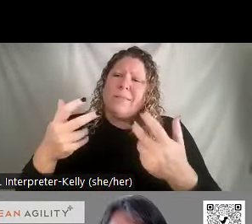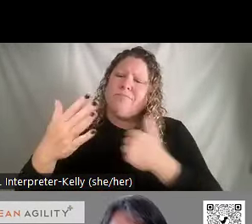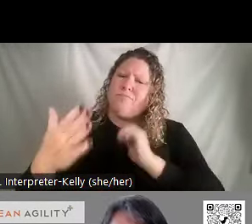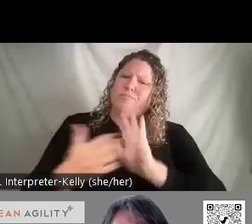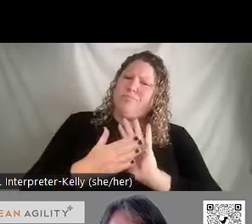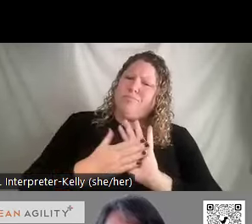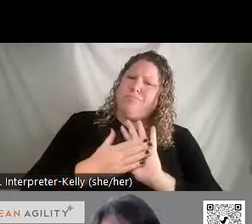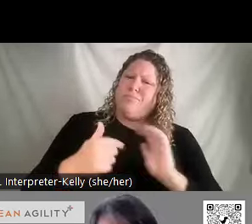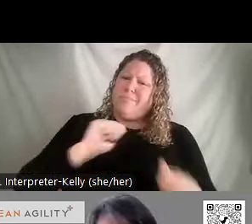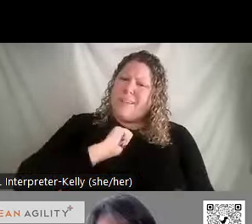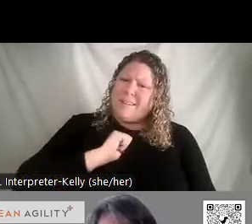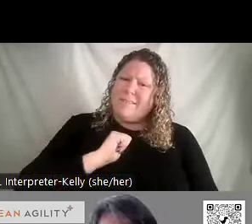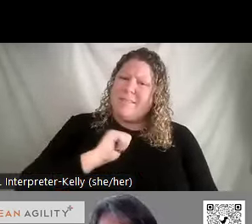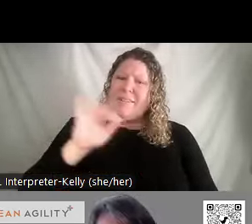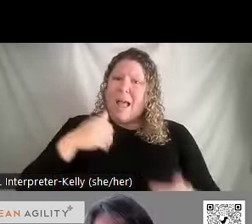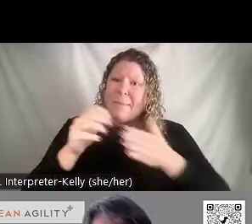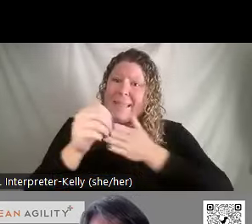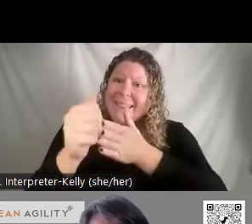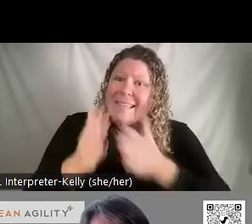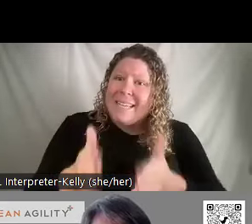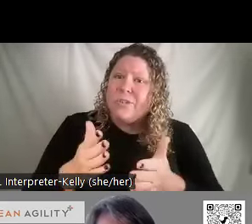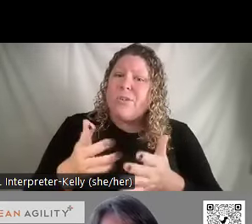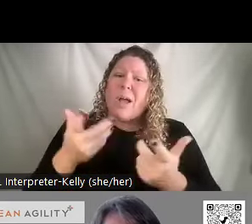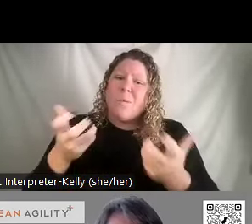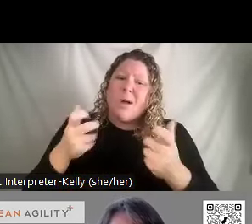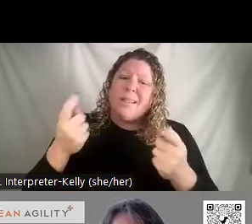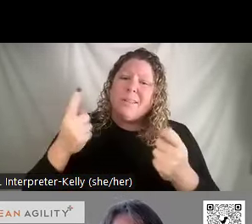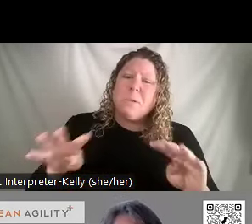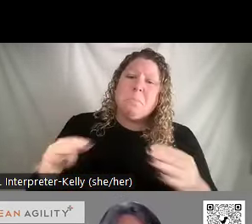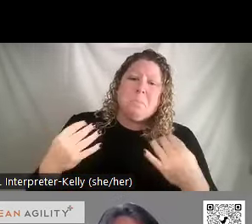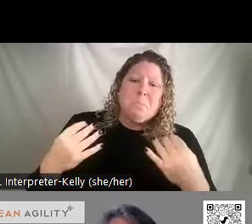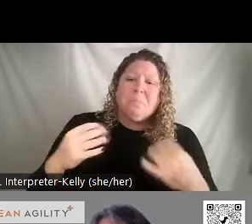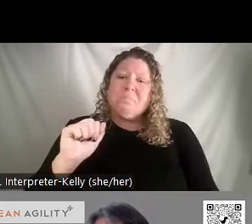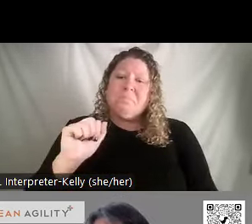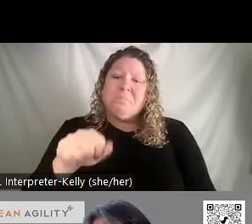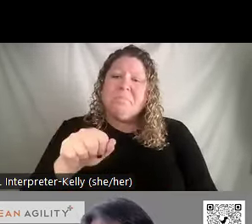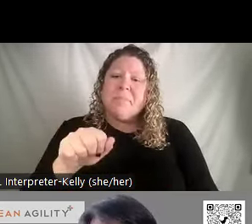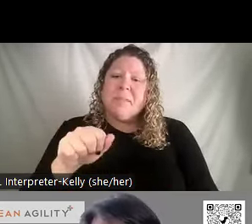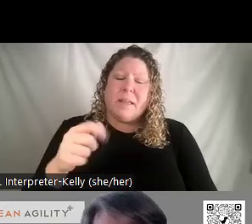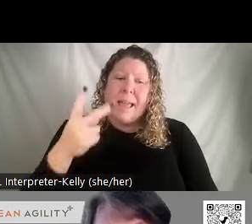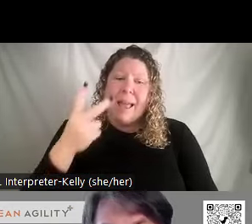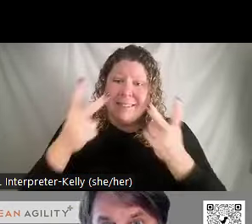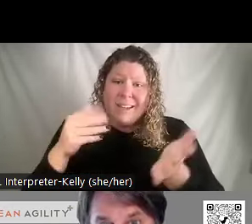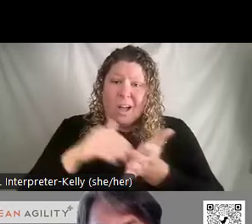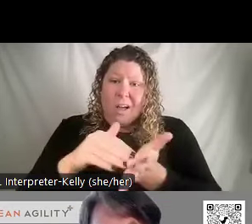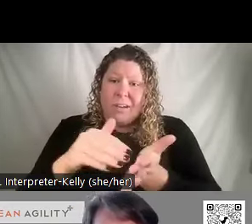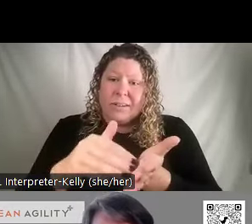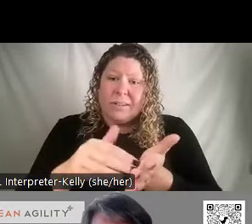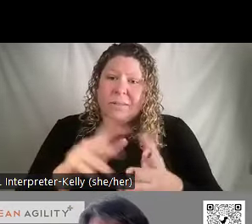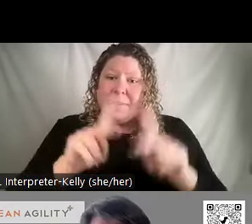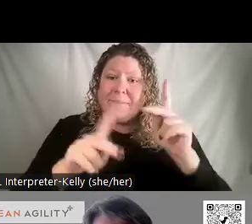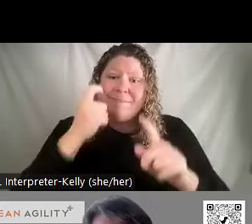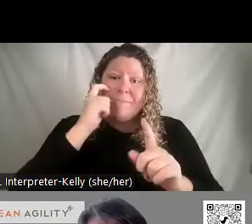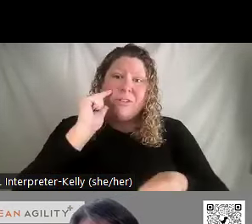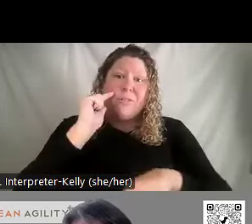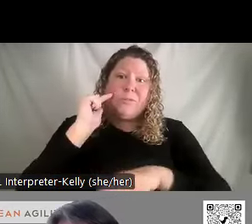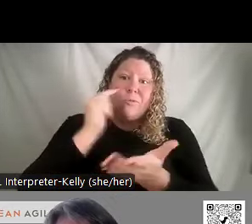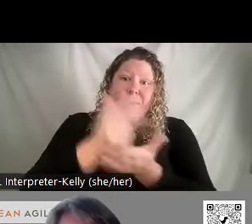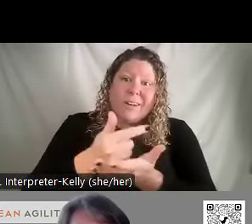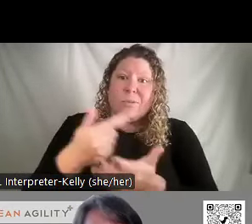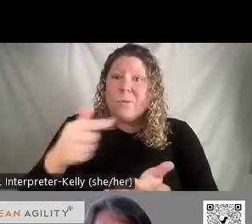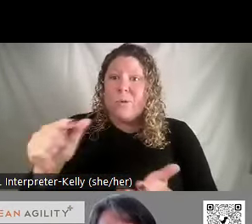leader of an initiative or leader of a working group to try to solve a problem. And we see it all the time with people who just graduate from green belt or maybe even